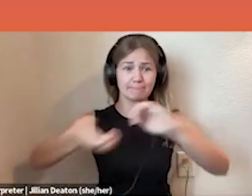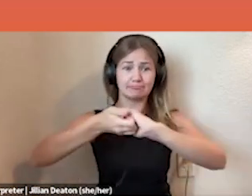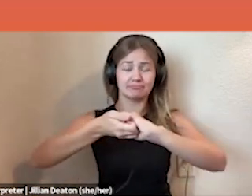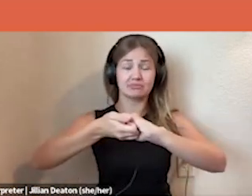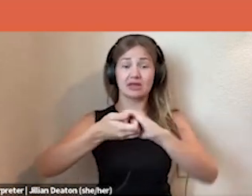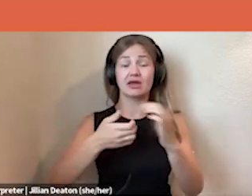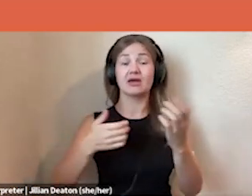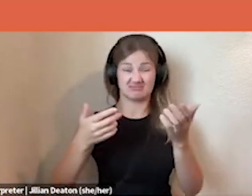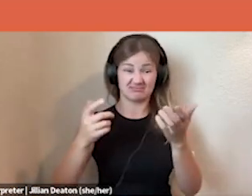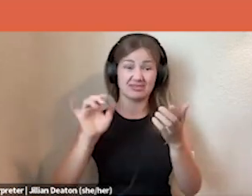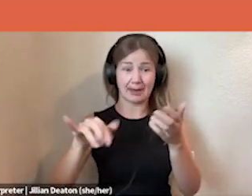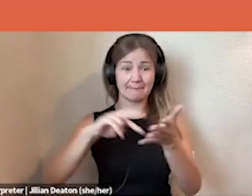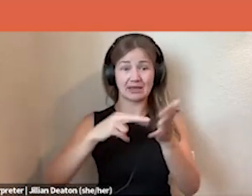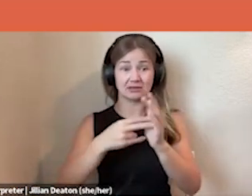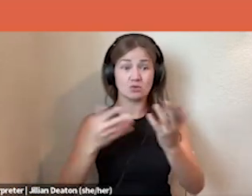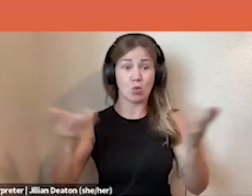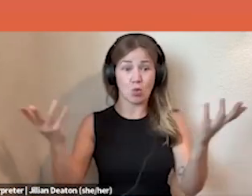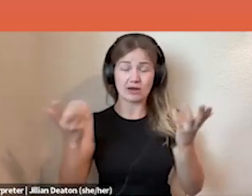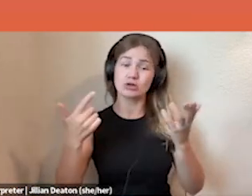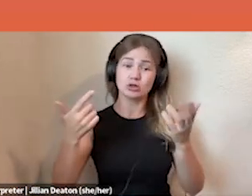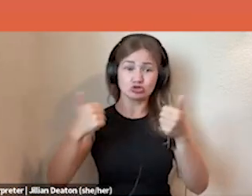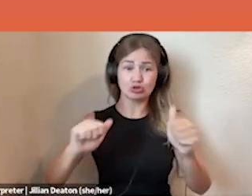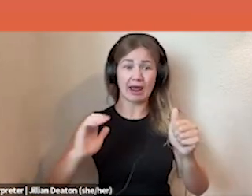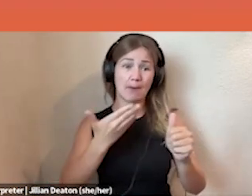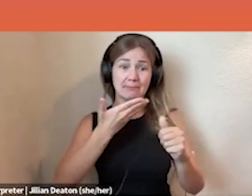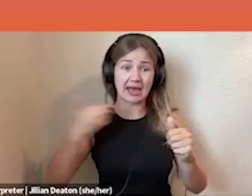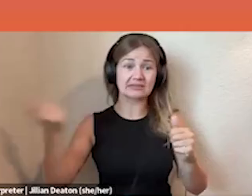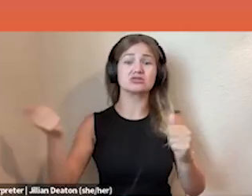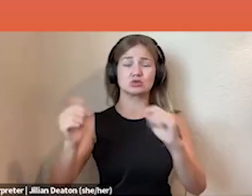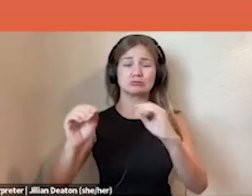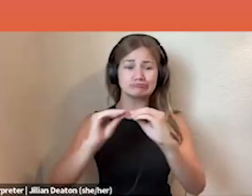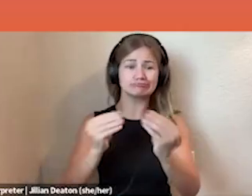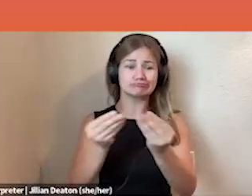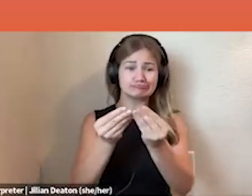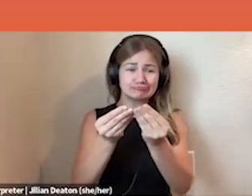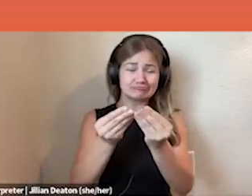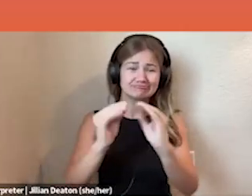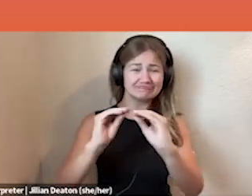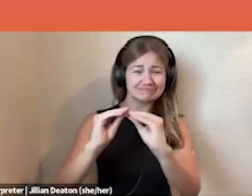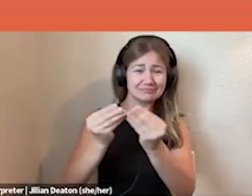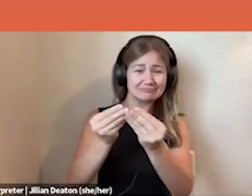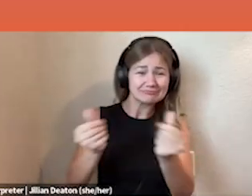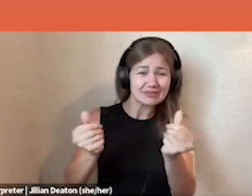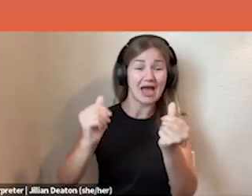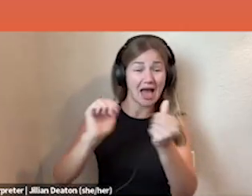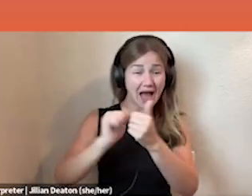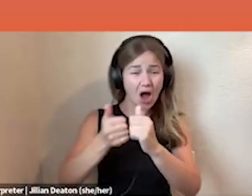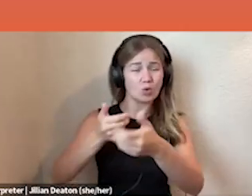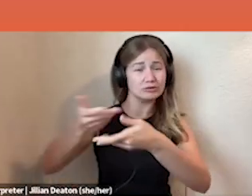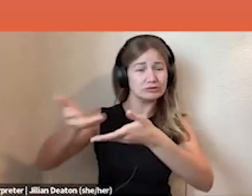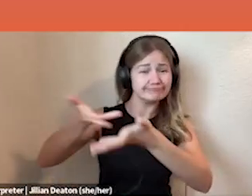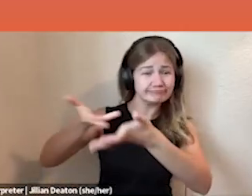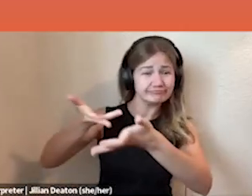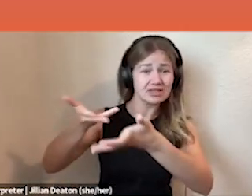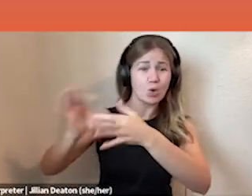taking actionable steps towards reparations in this initial instance by nurturing relationships with local Indigenous and First